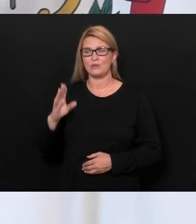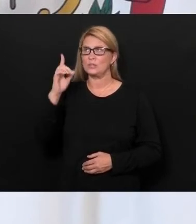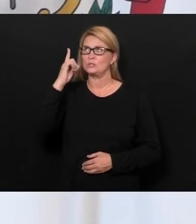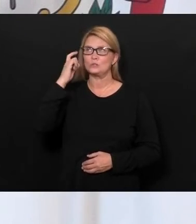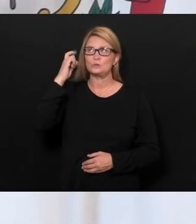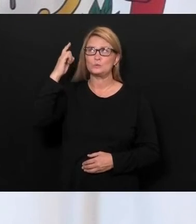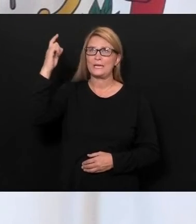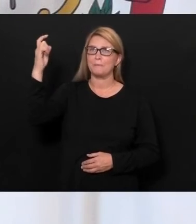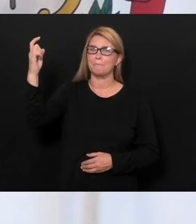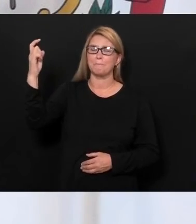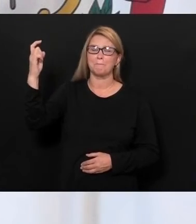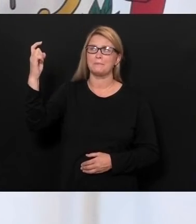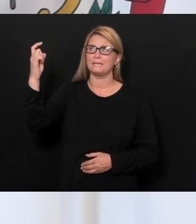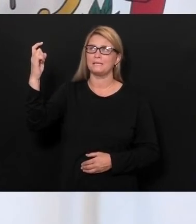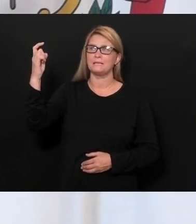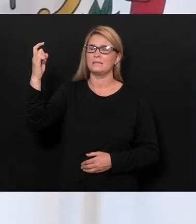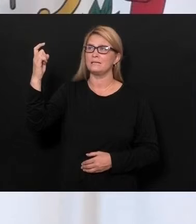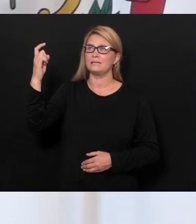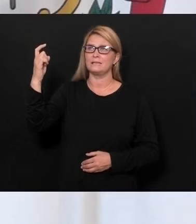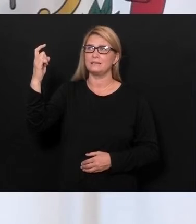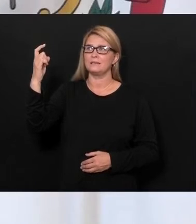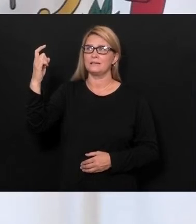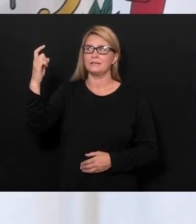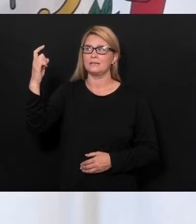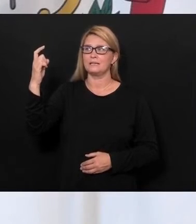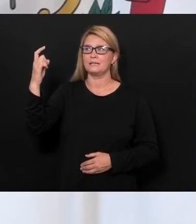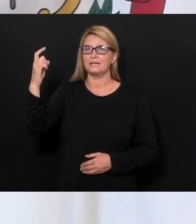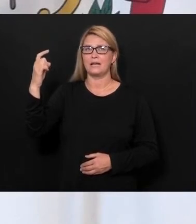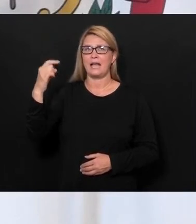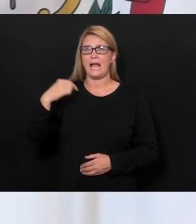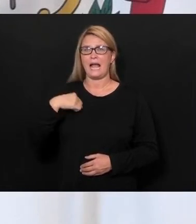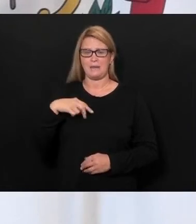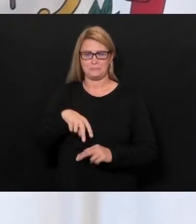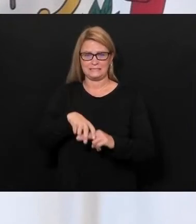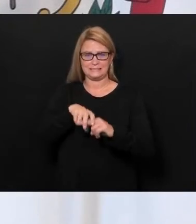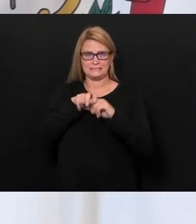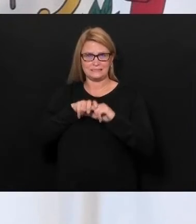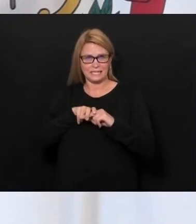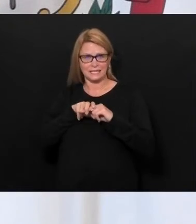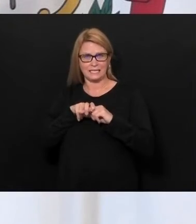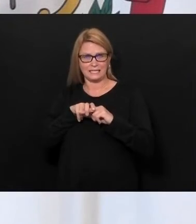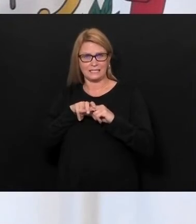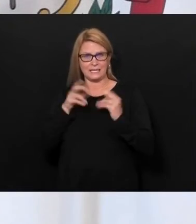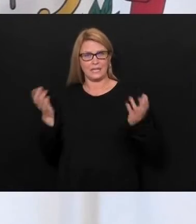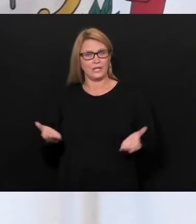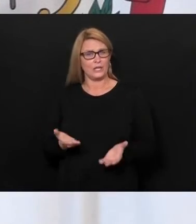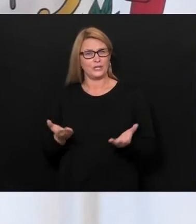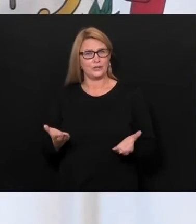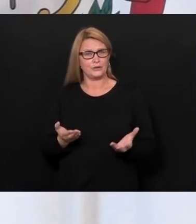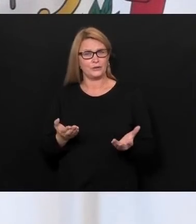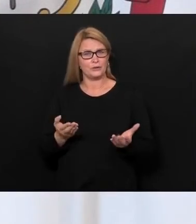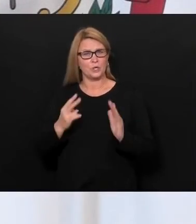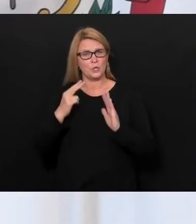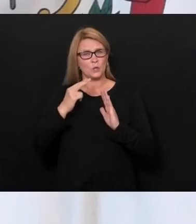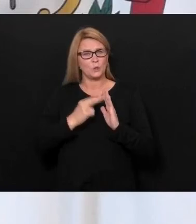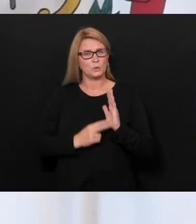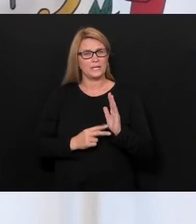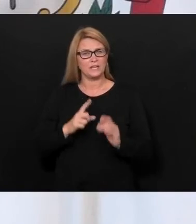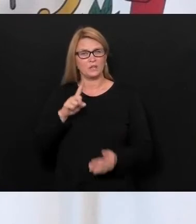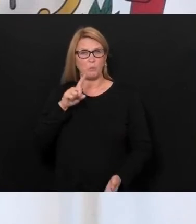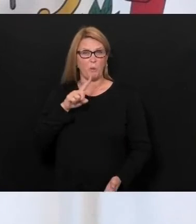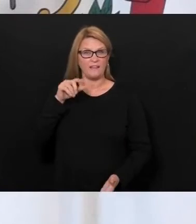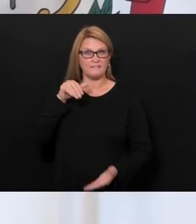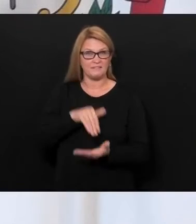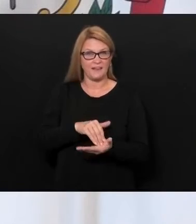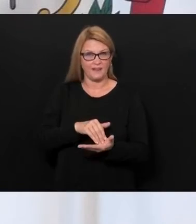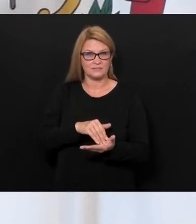years that I would be sitting in front of you and read the 1,000th death